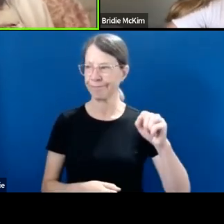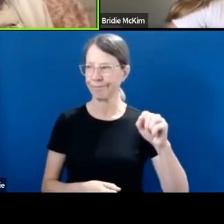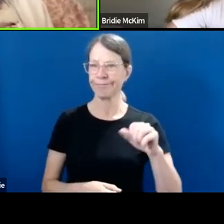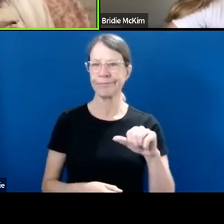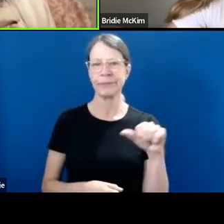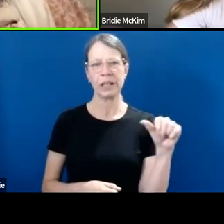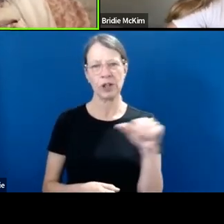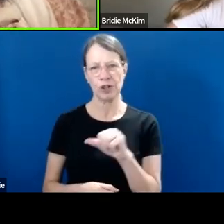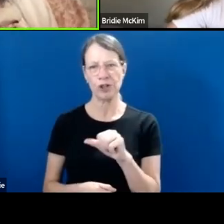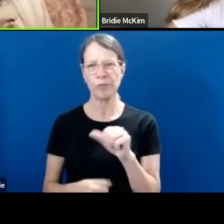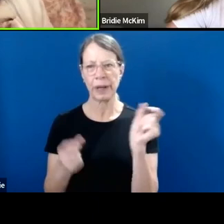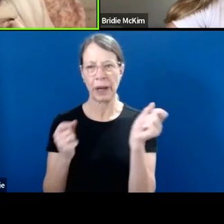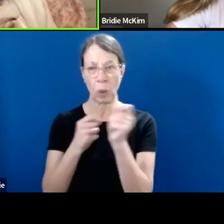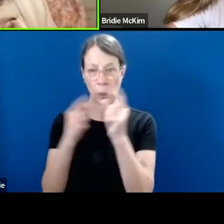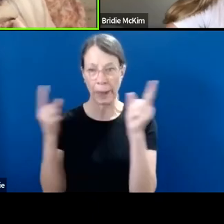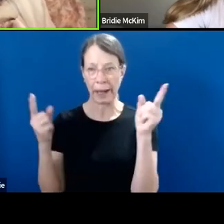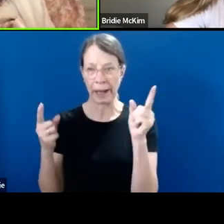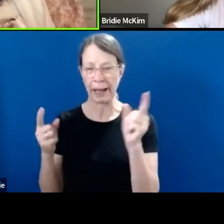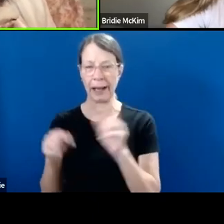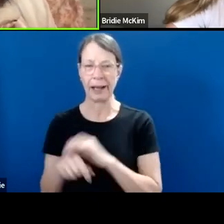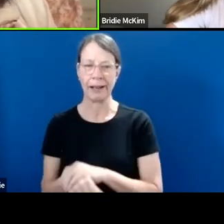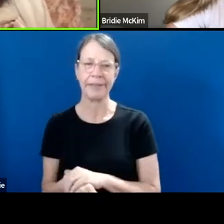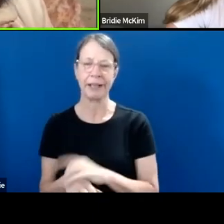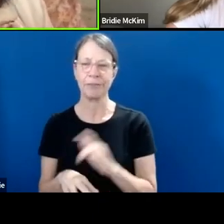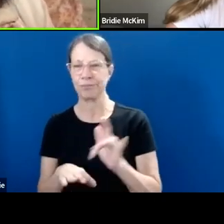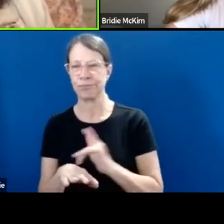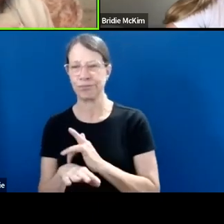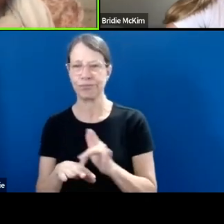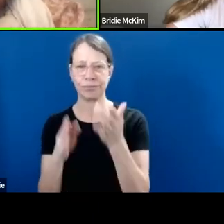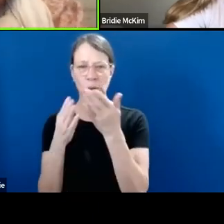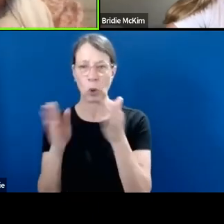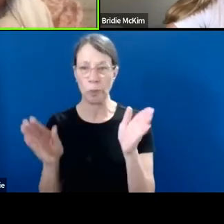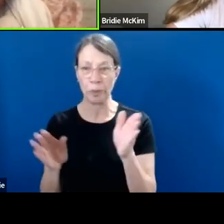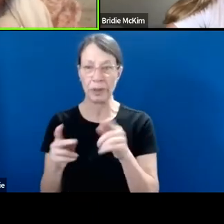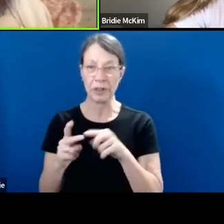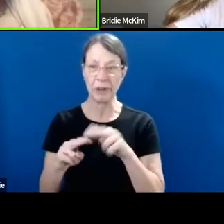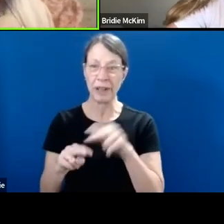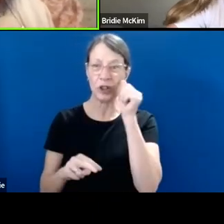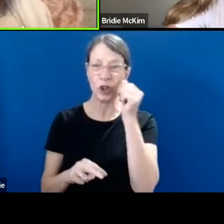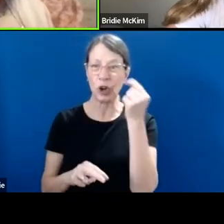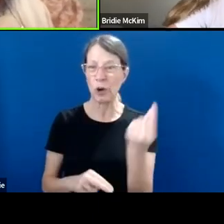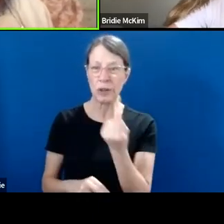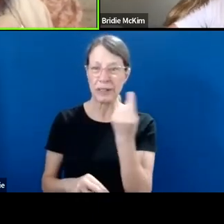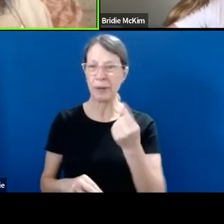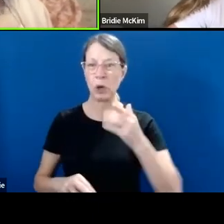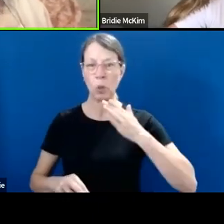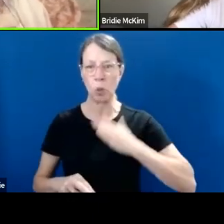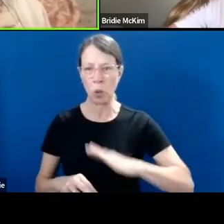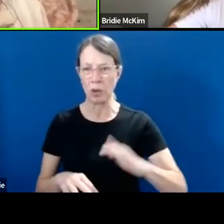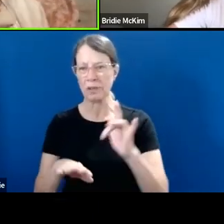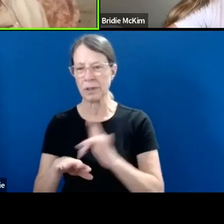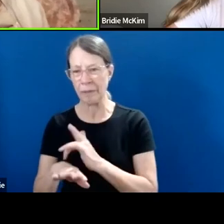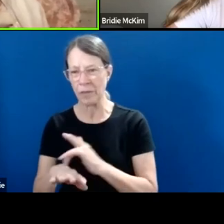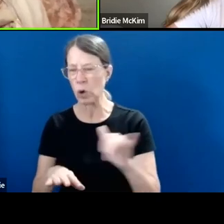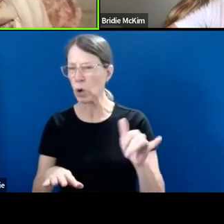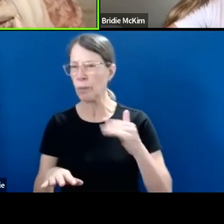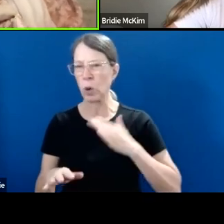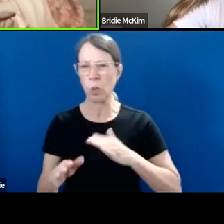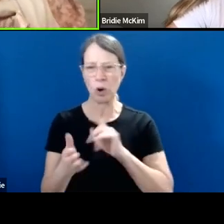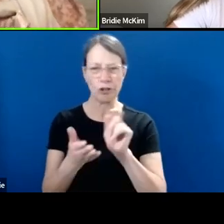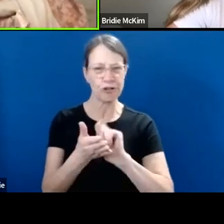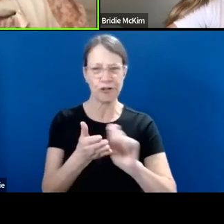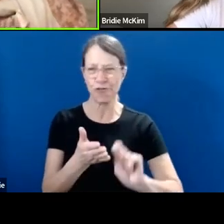know of people who maybe want to be performers or writers or things like